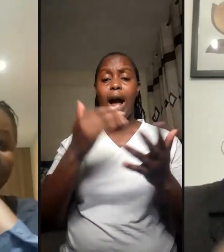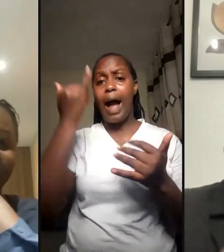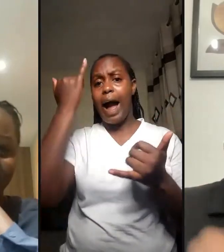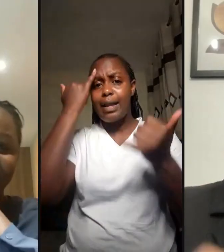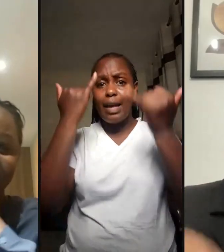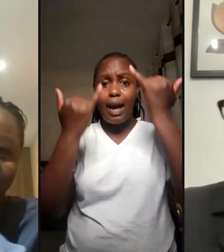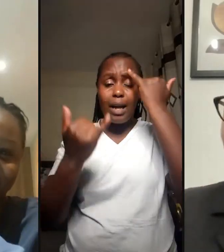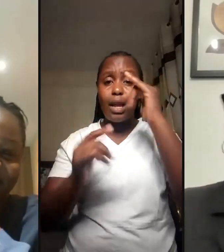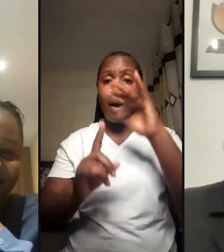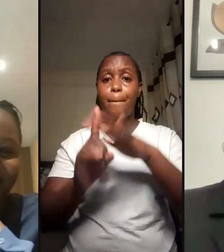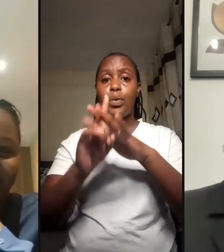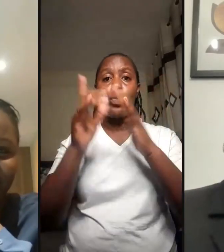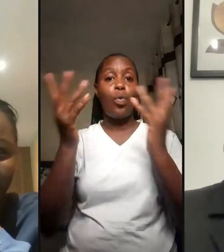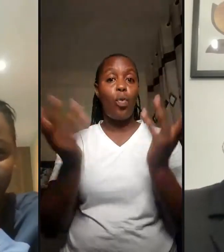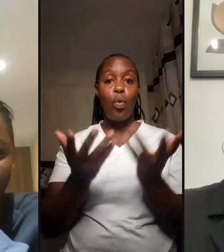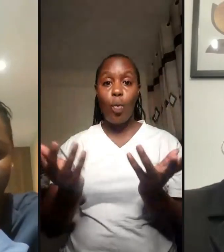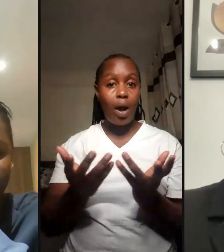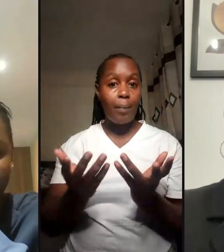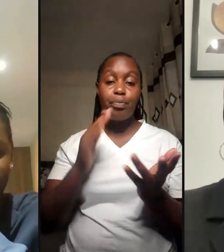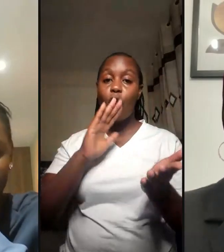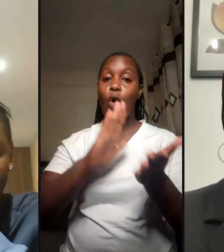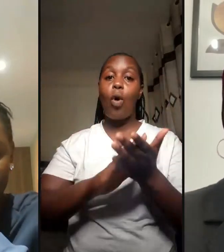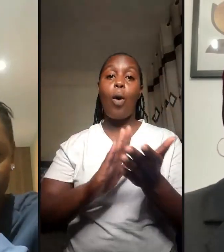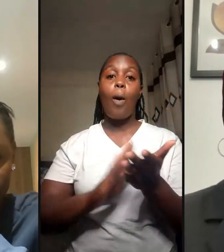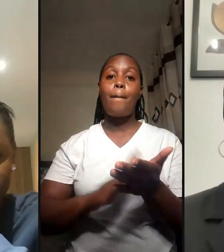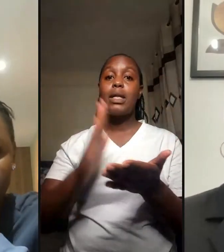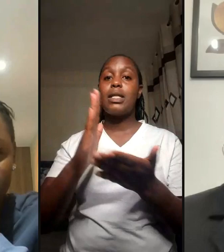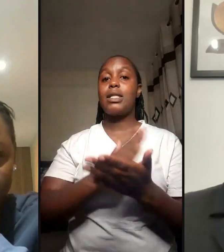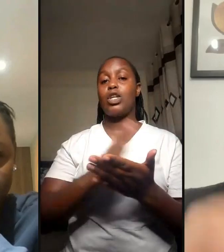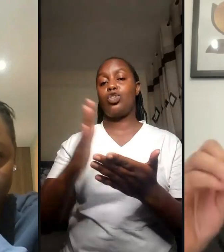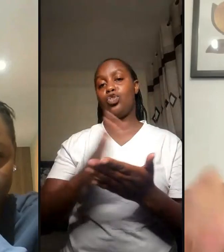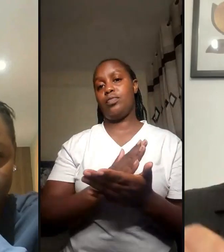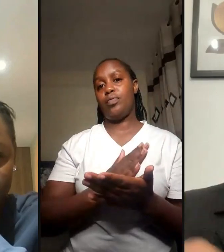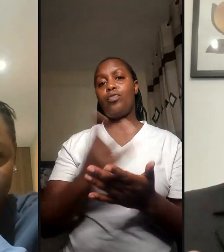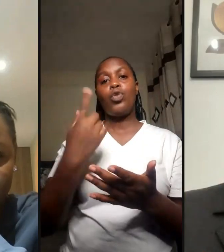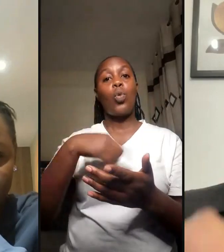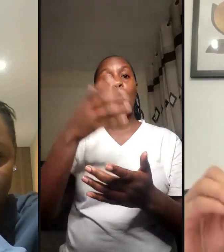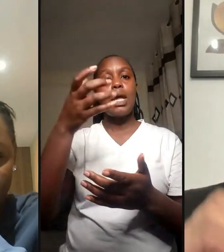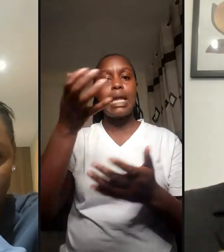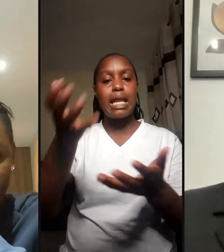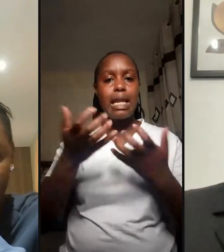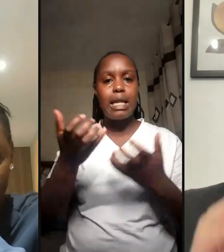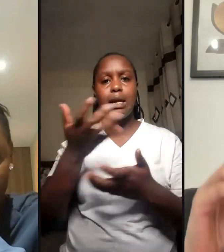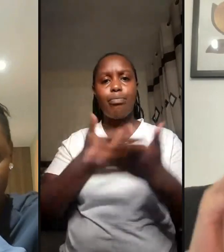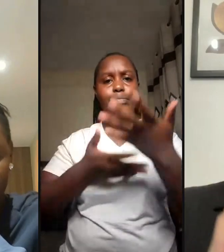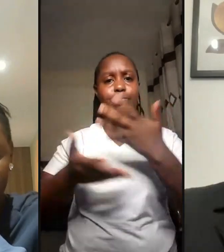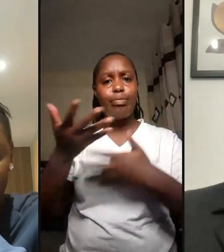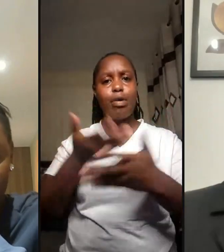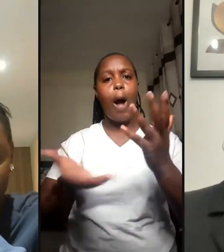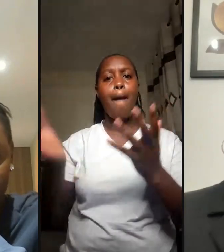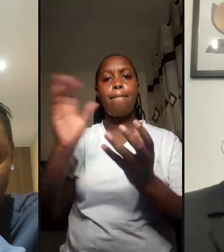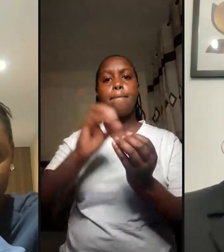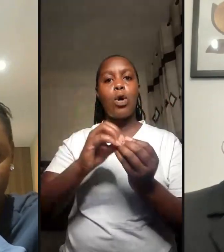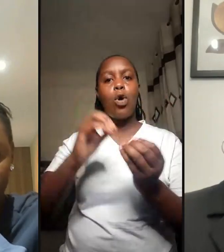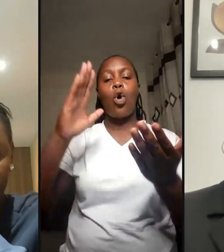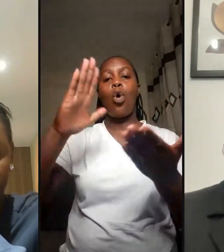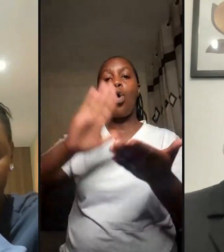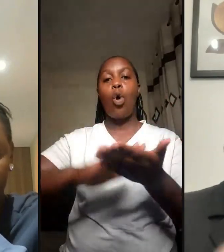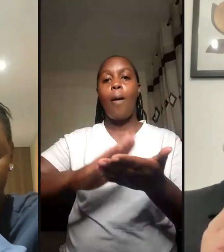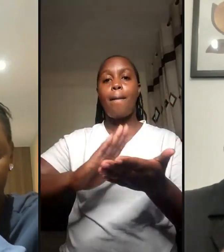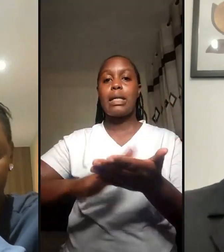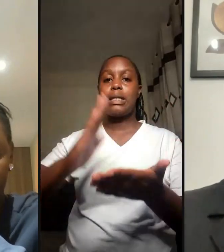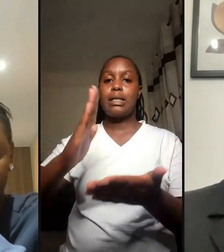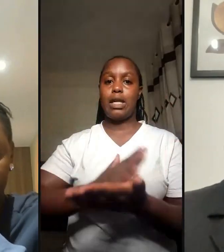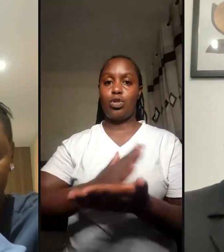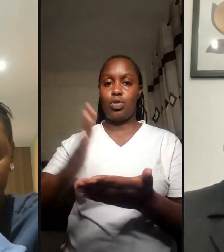born. Can we make the comment section our darling? And if you do, you notice that people most of the time follow